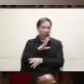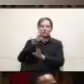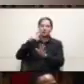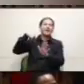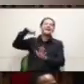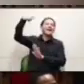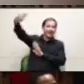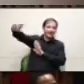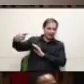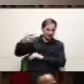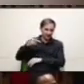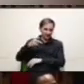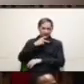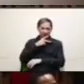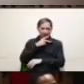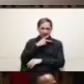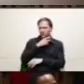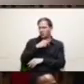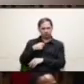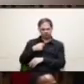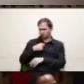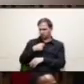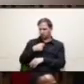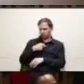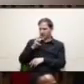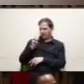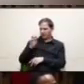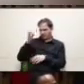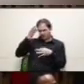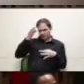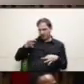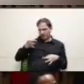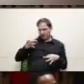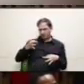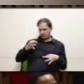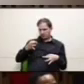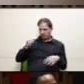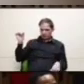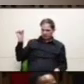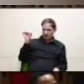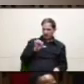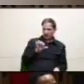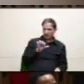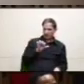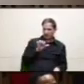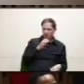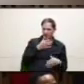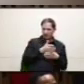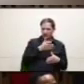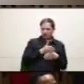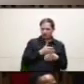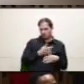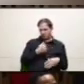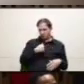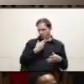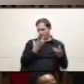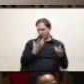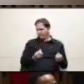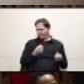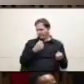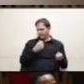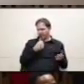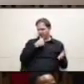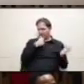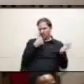So the MM decided to come to work and say the letter of the mayor does not have any legal standing,